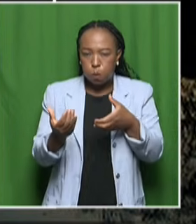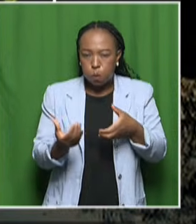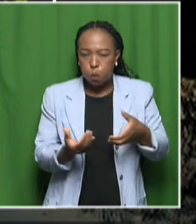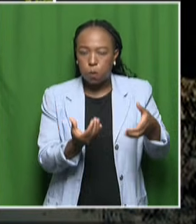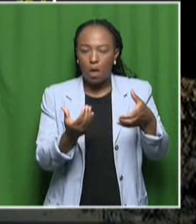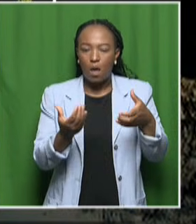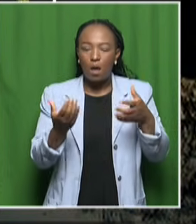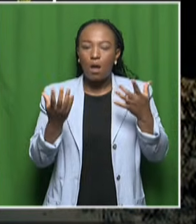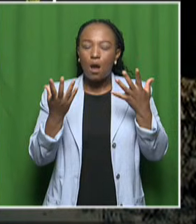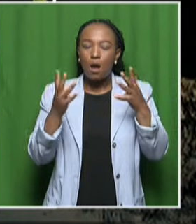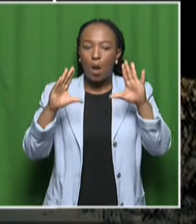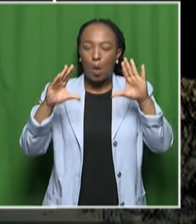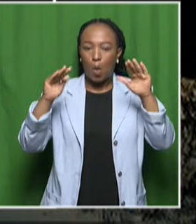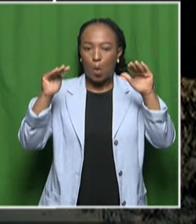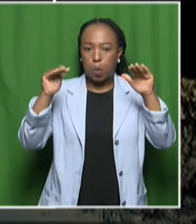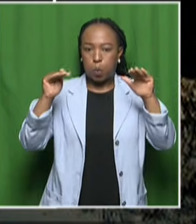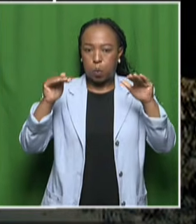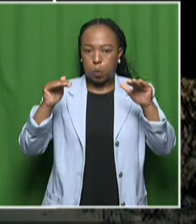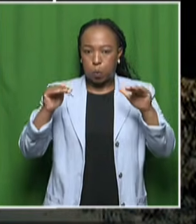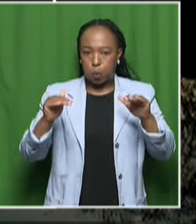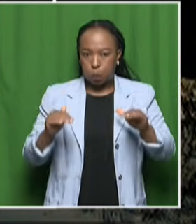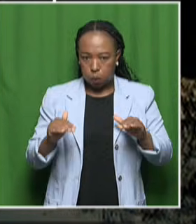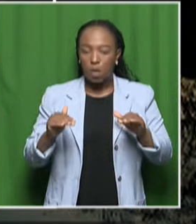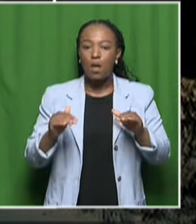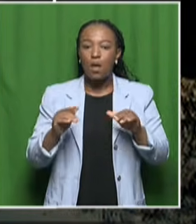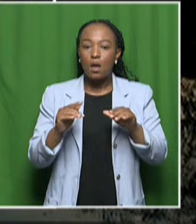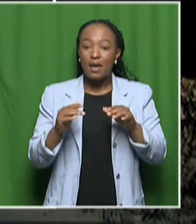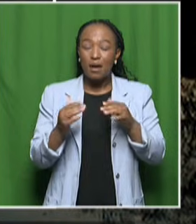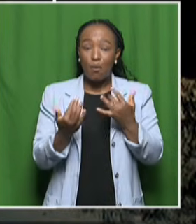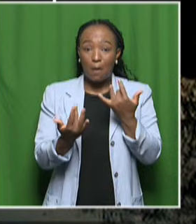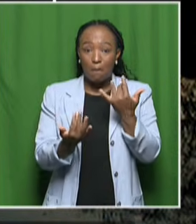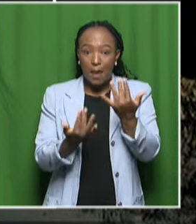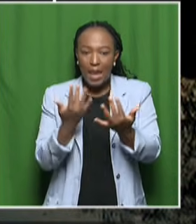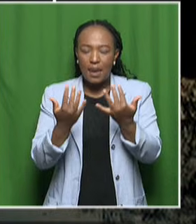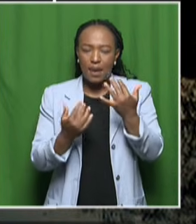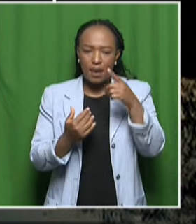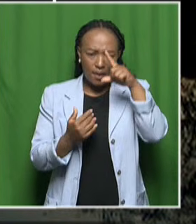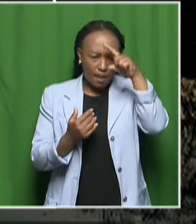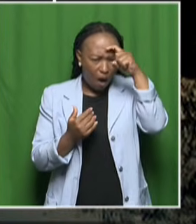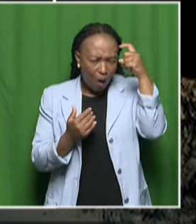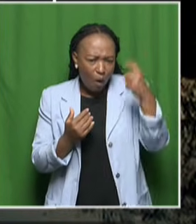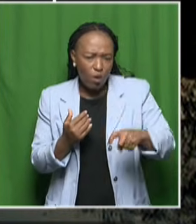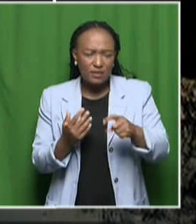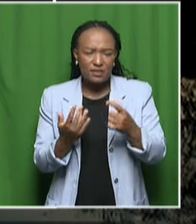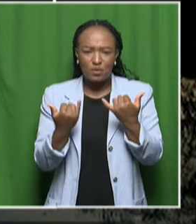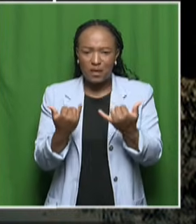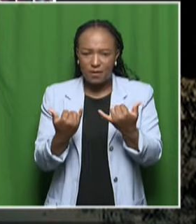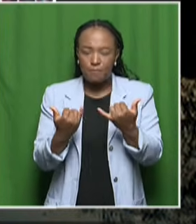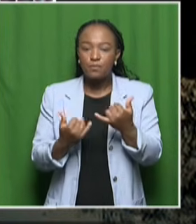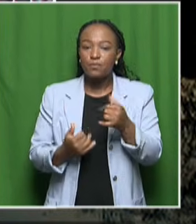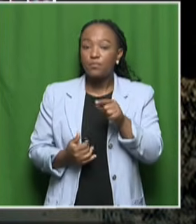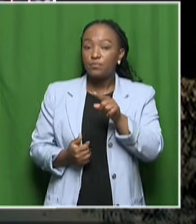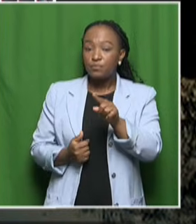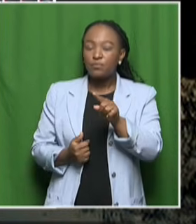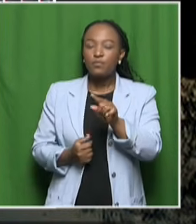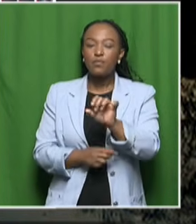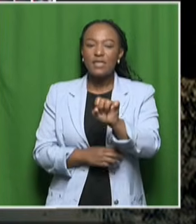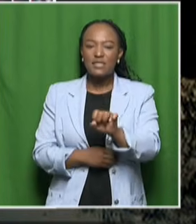barren. It is very, very hot this morning. So we understand that the South African Weather Service that issued